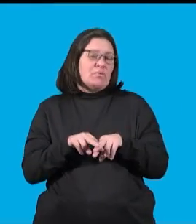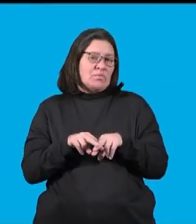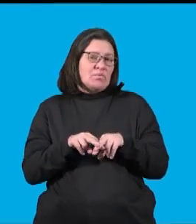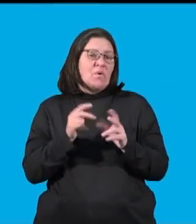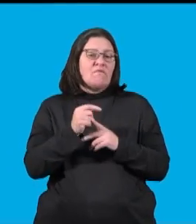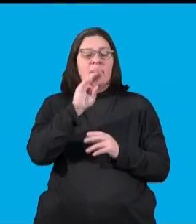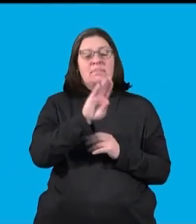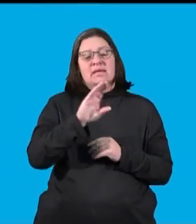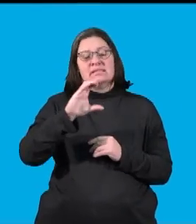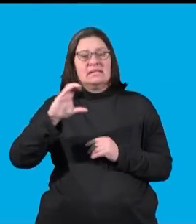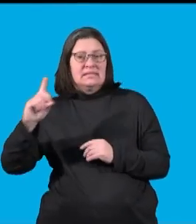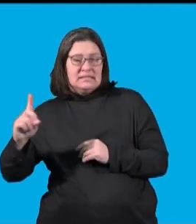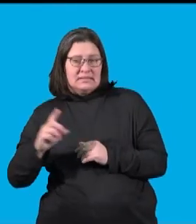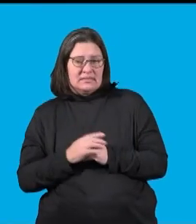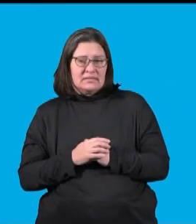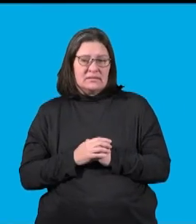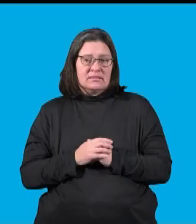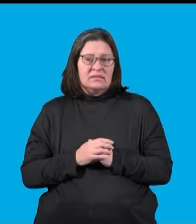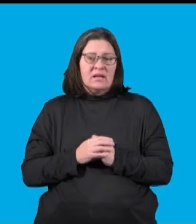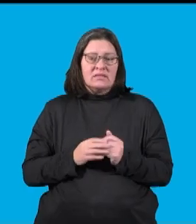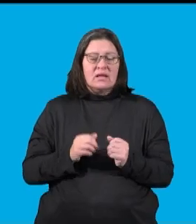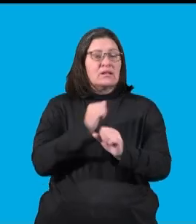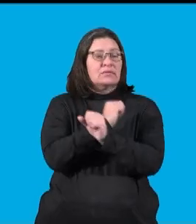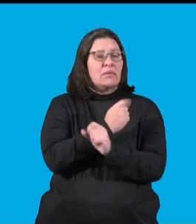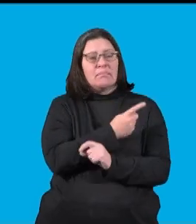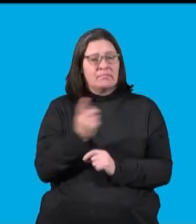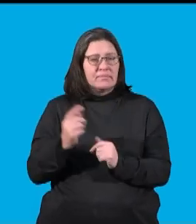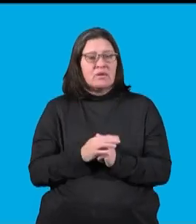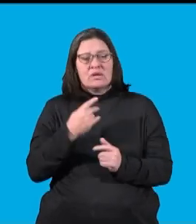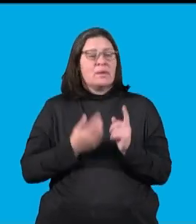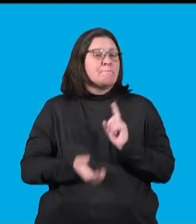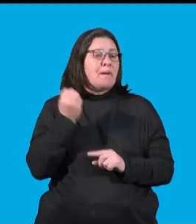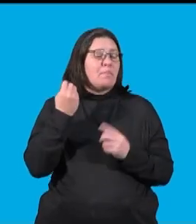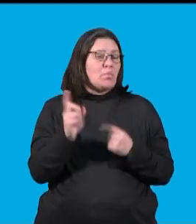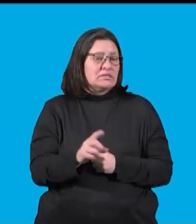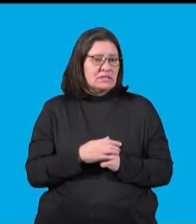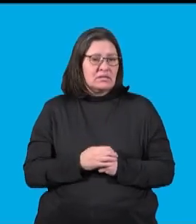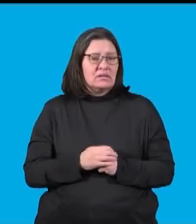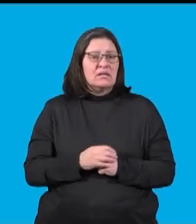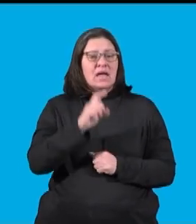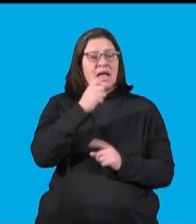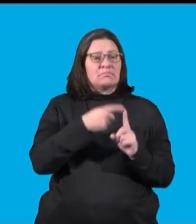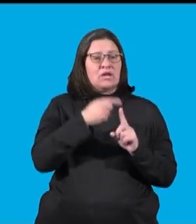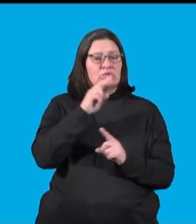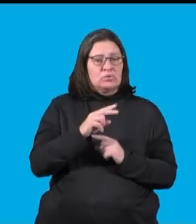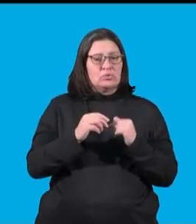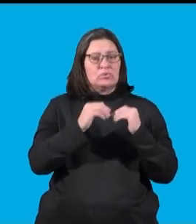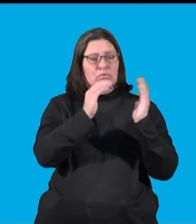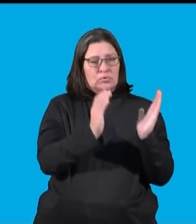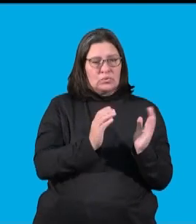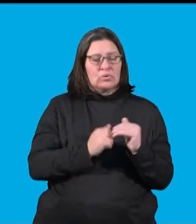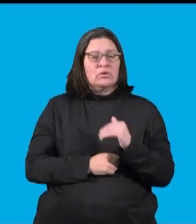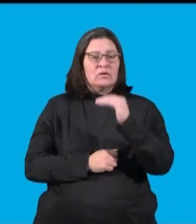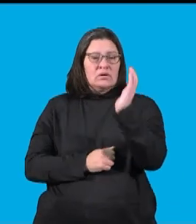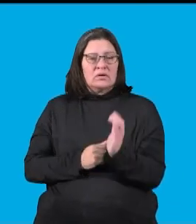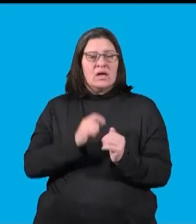the values of B, C, and D. So let's multiply them out and let's see what we get. We've got x plus 2